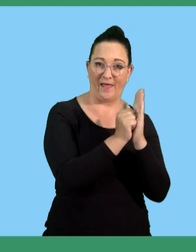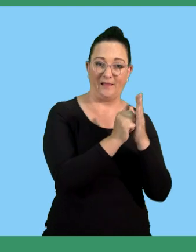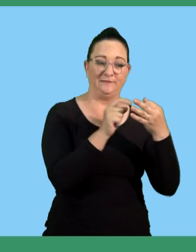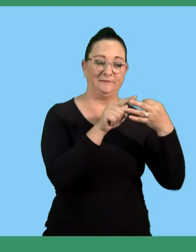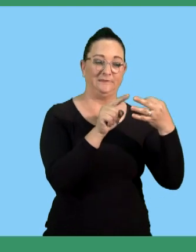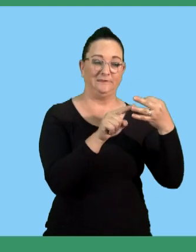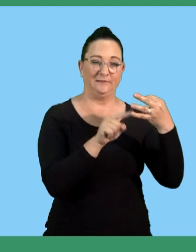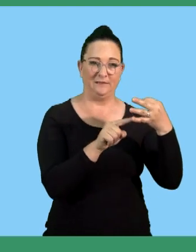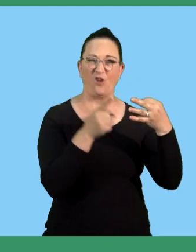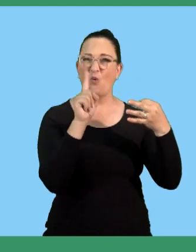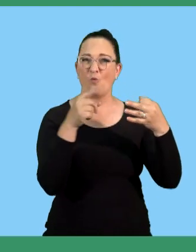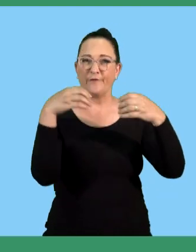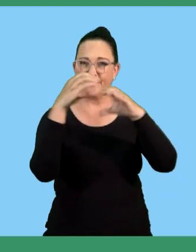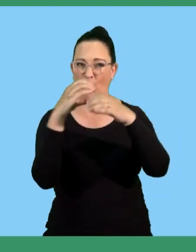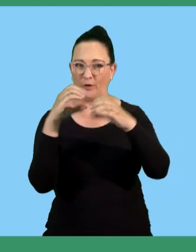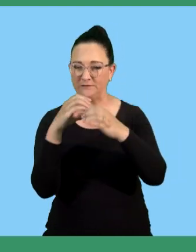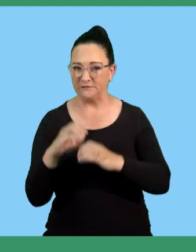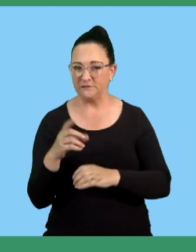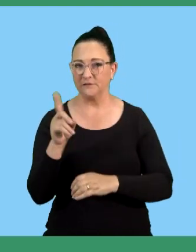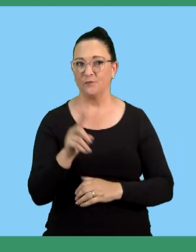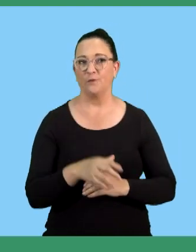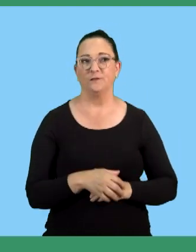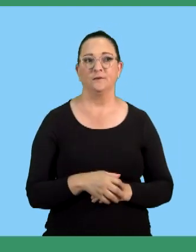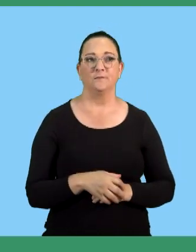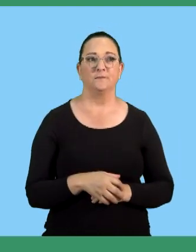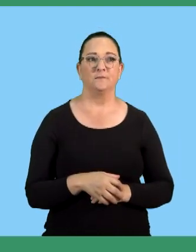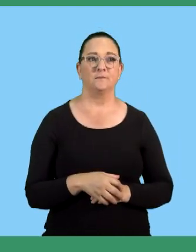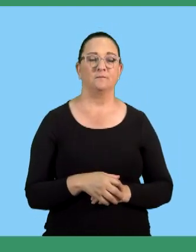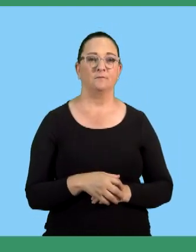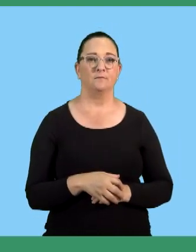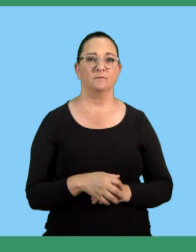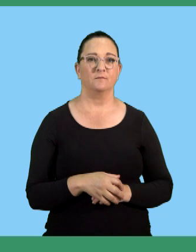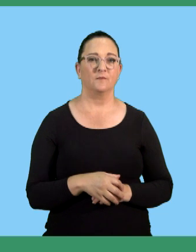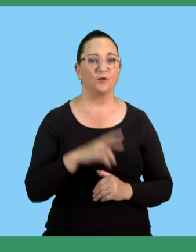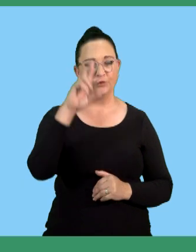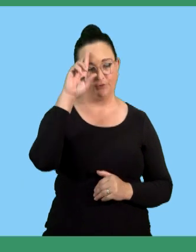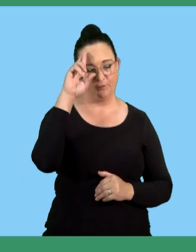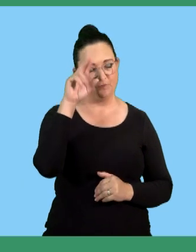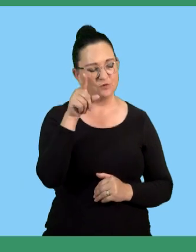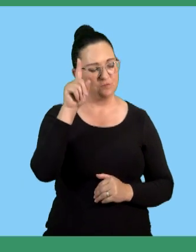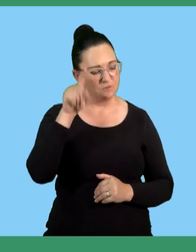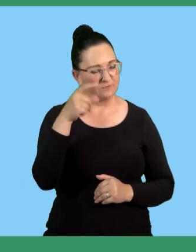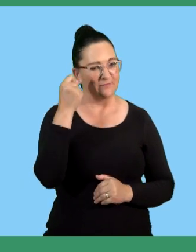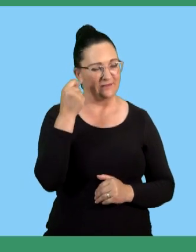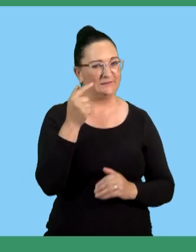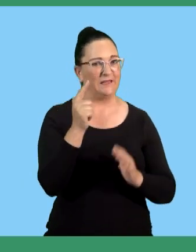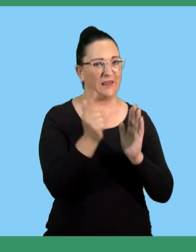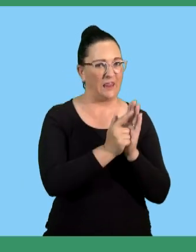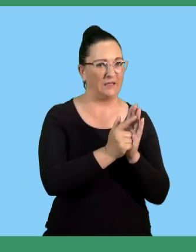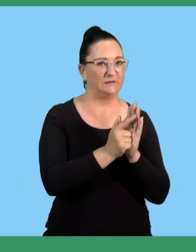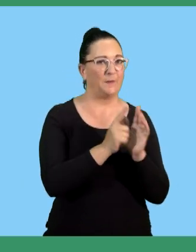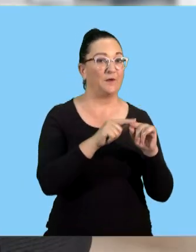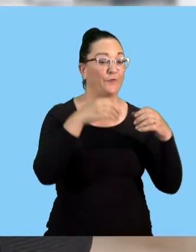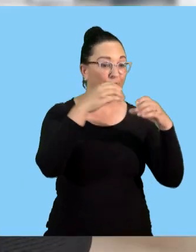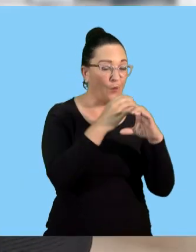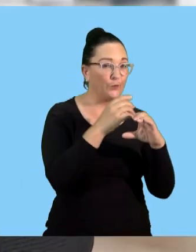acts that are listed below, your SDA, your LRA, and your EEA. What is the focus? Remember, in order for you to understand the